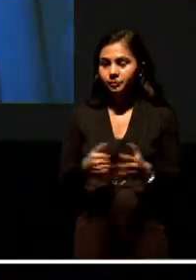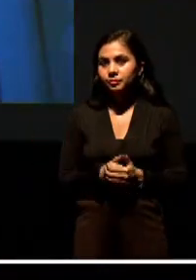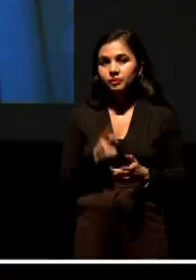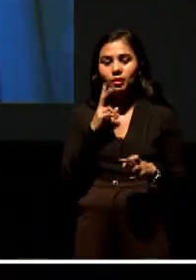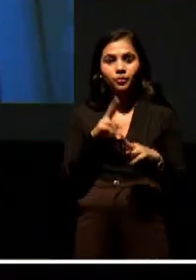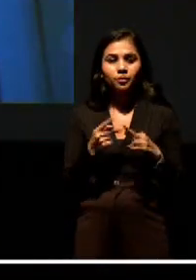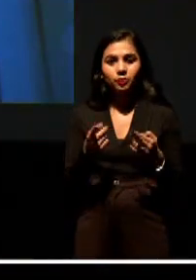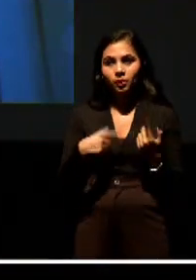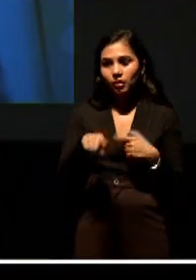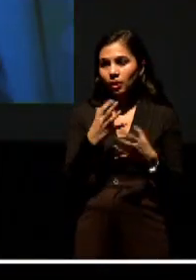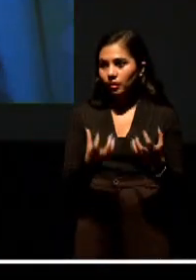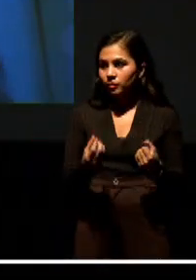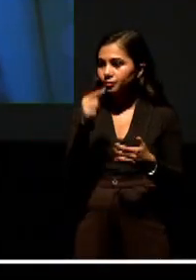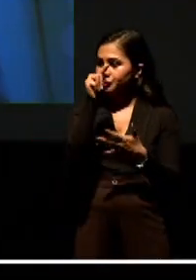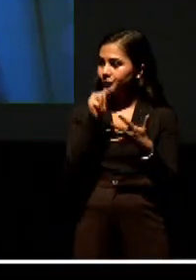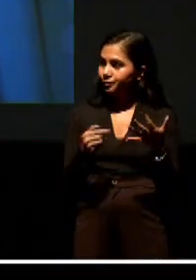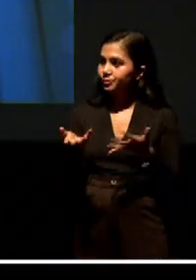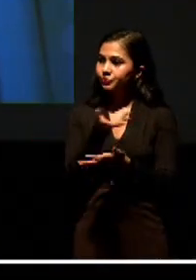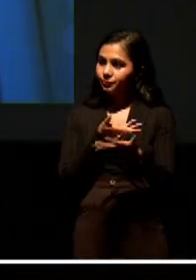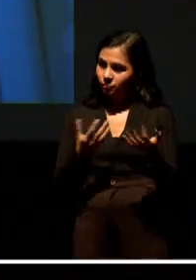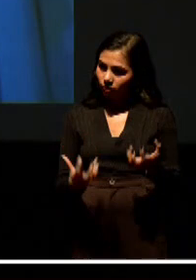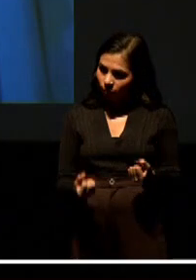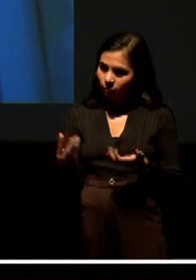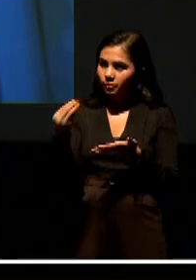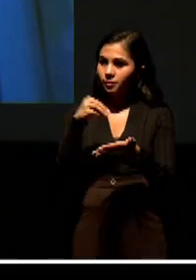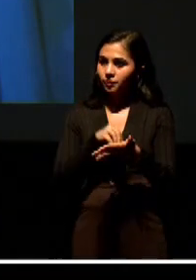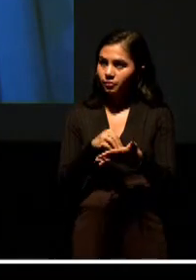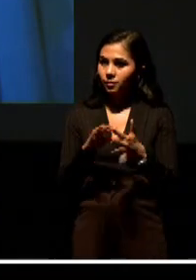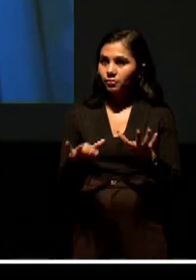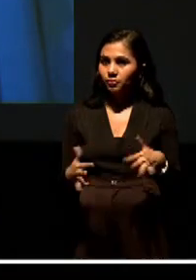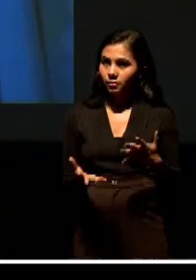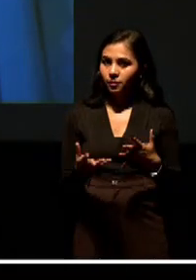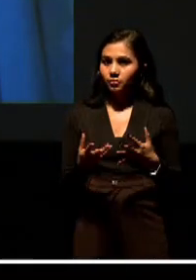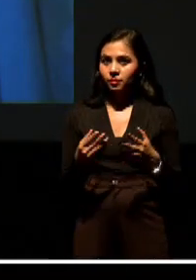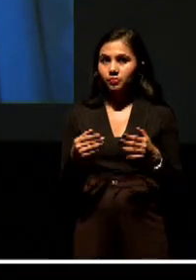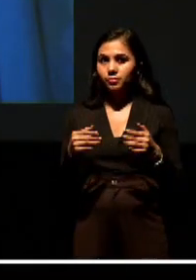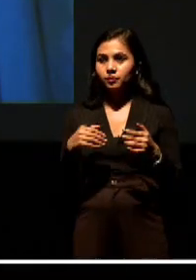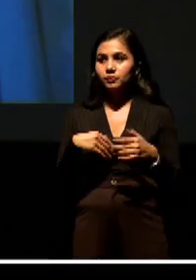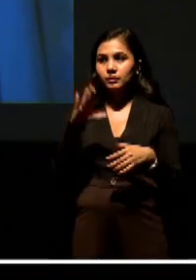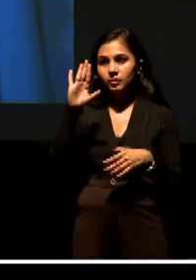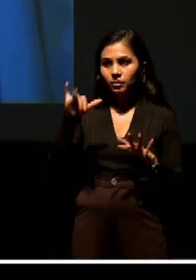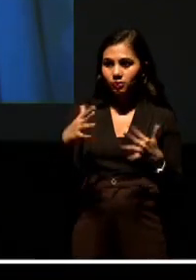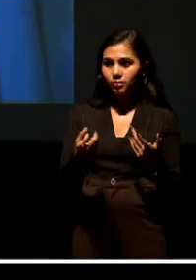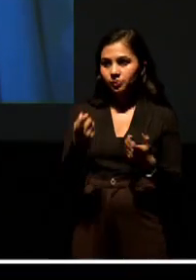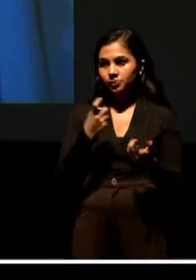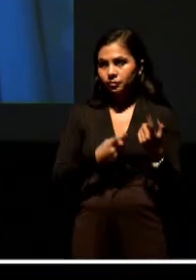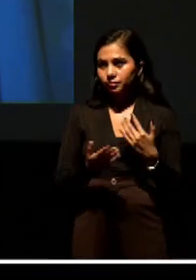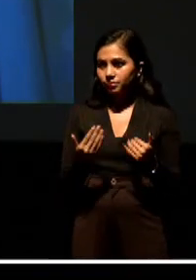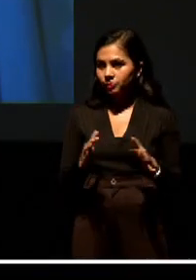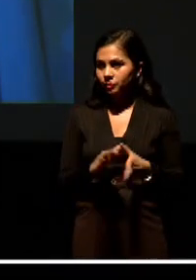have any points to share now, or any questions to ask? Please feel free to raise your hand, and we'll come to you with a